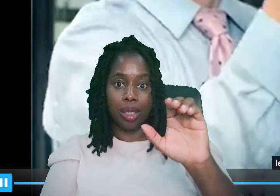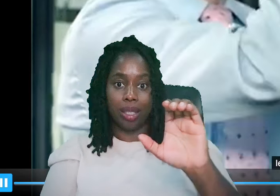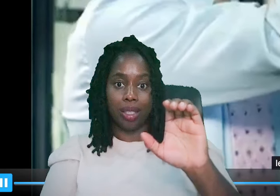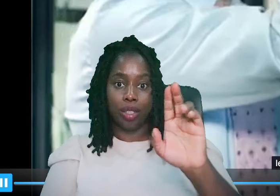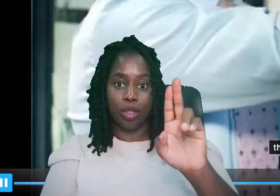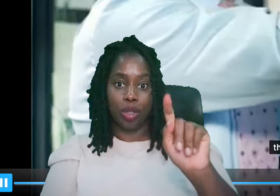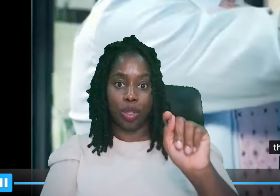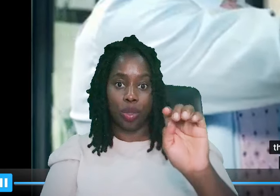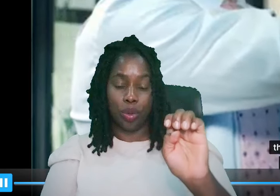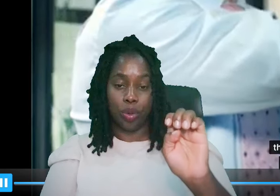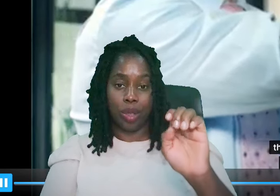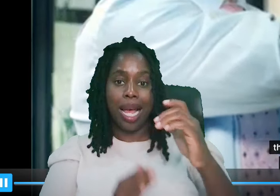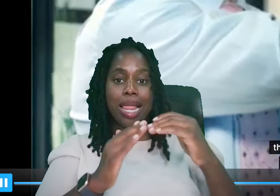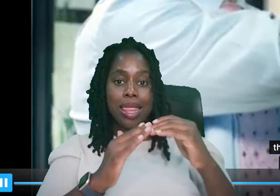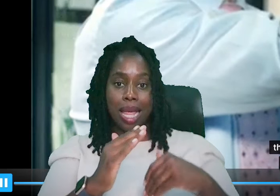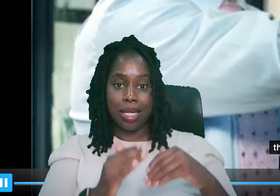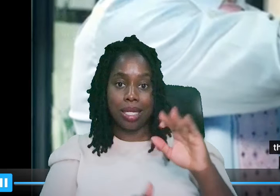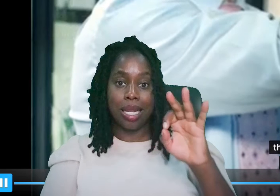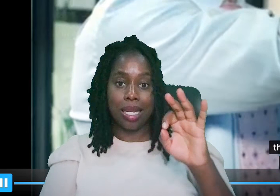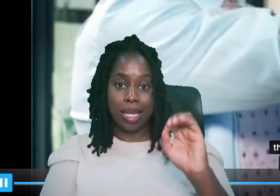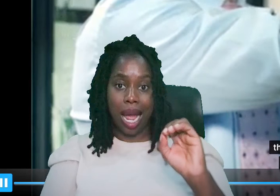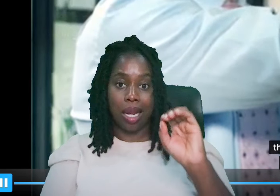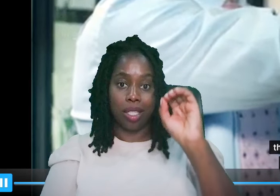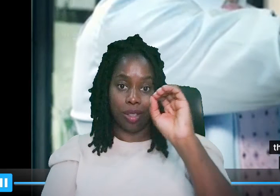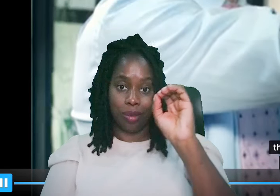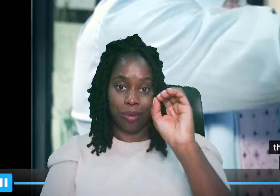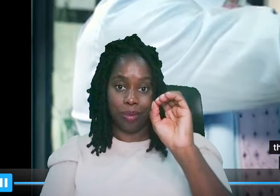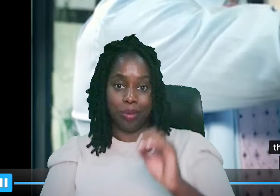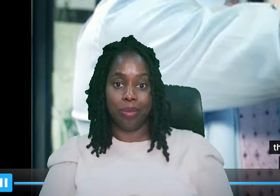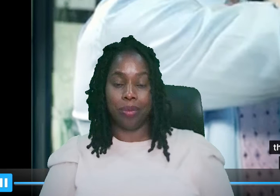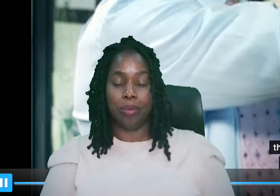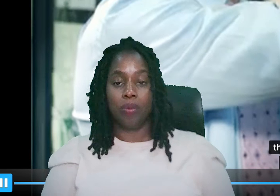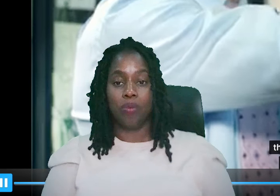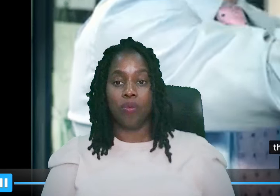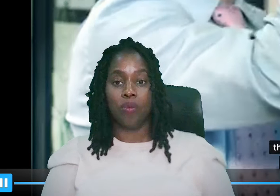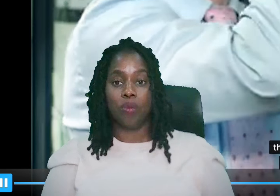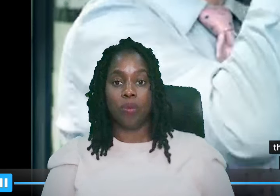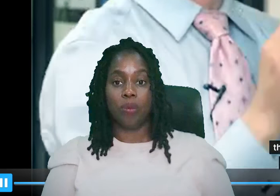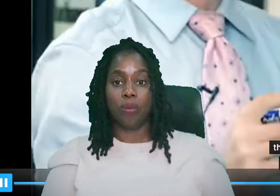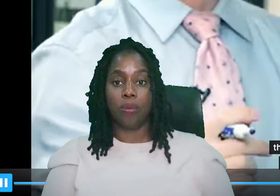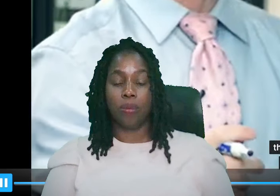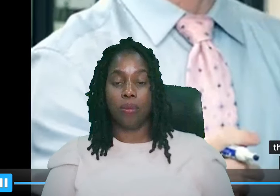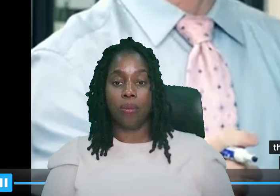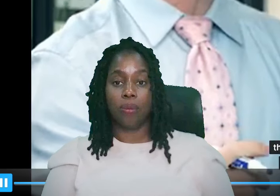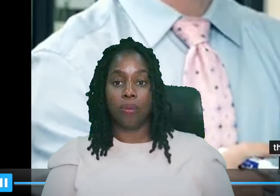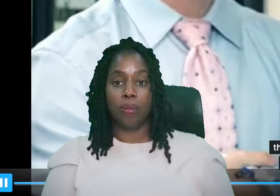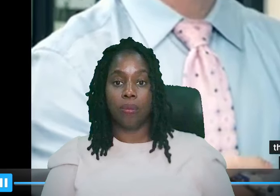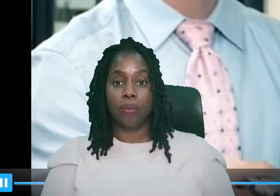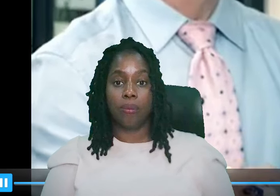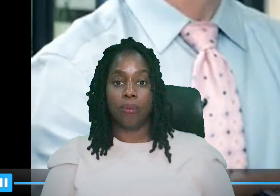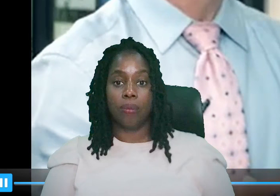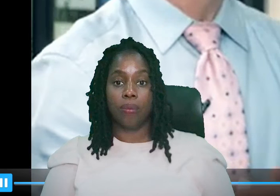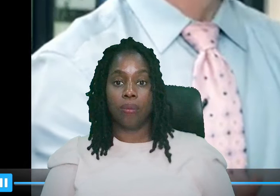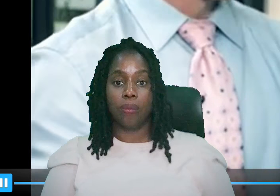So less than 90 degrees. So less than 90 degrees is what's known as an acute